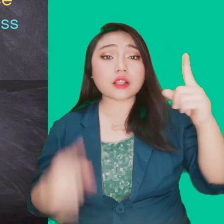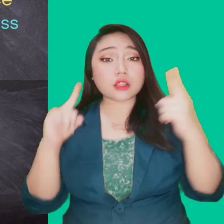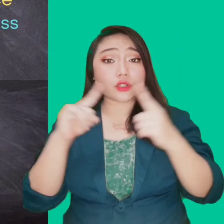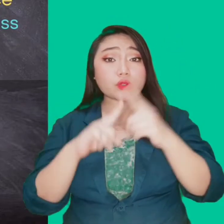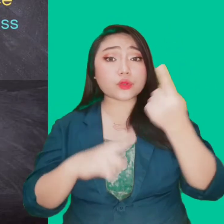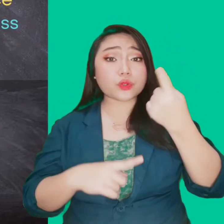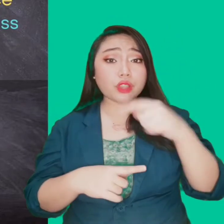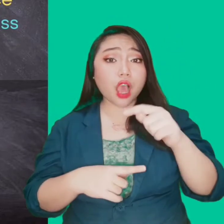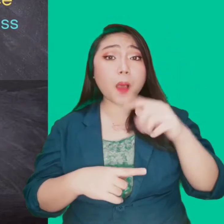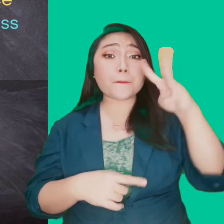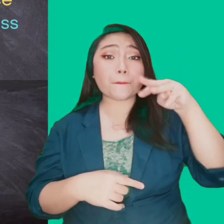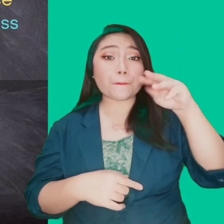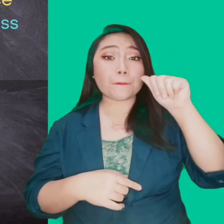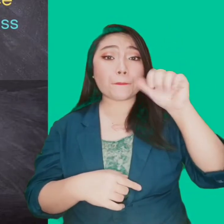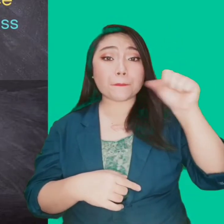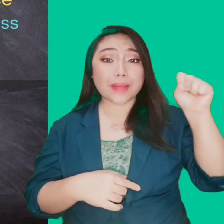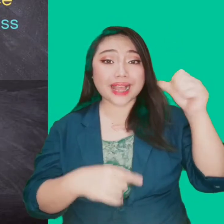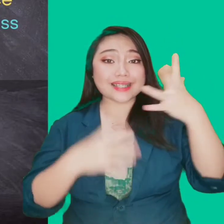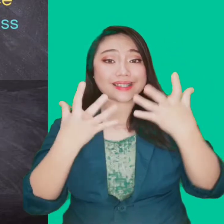to the mass.